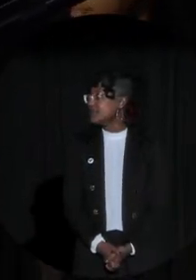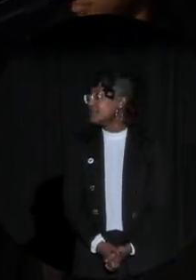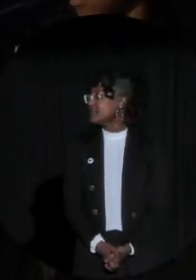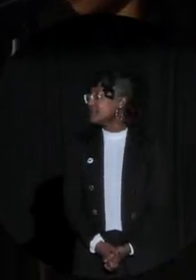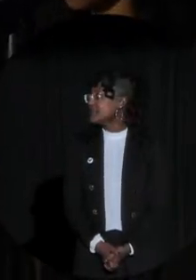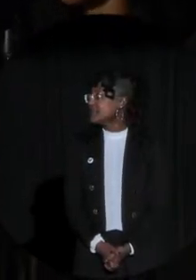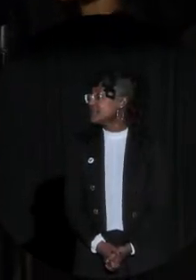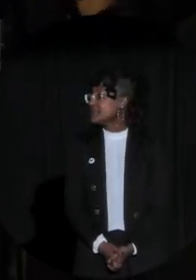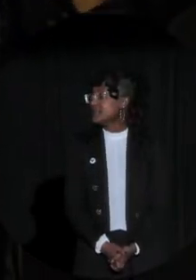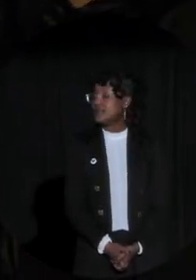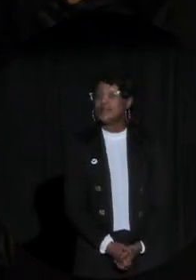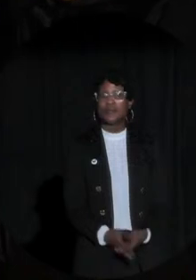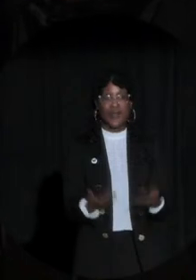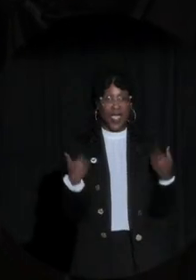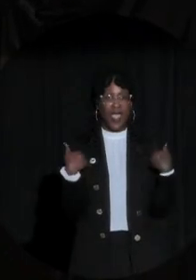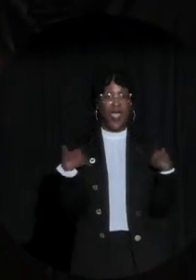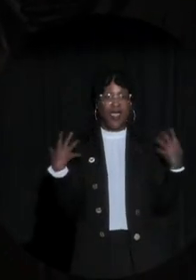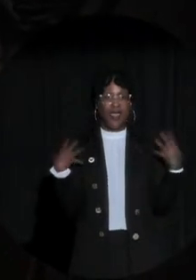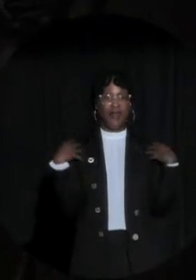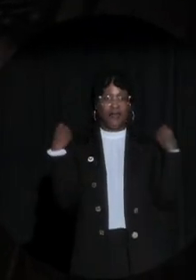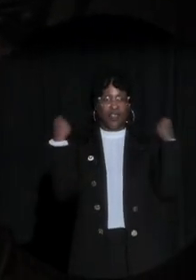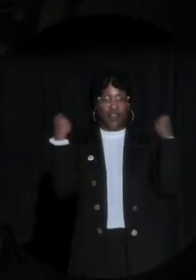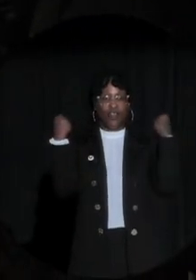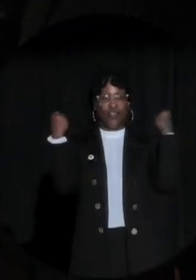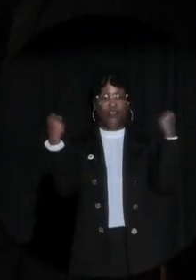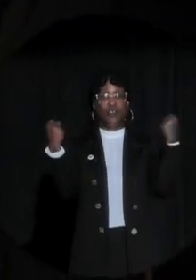line. I had the courage.